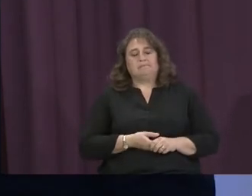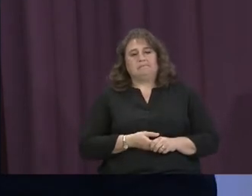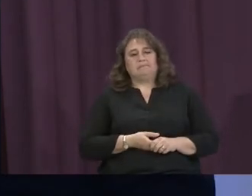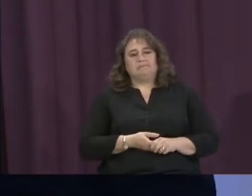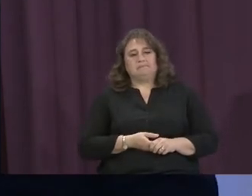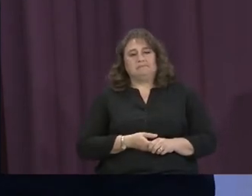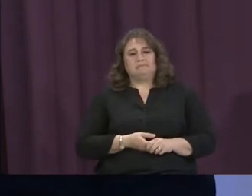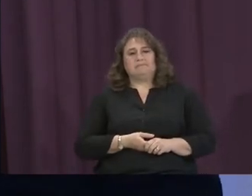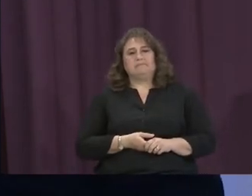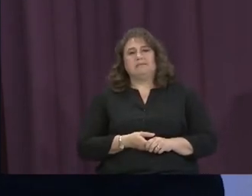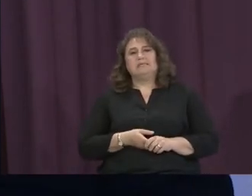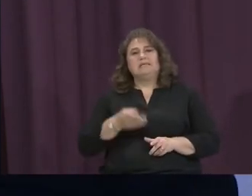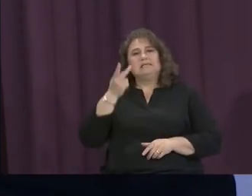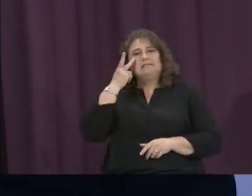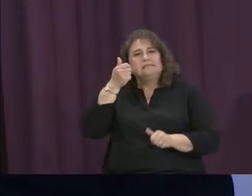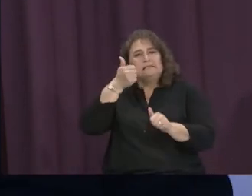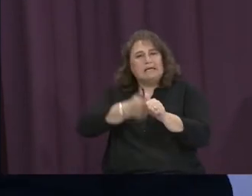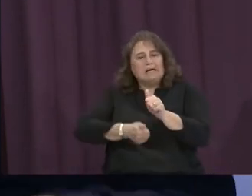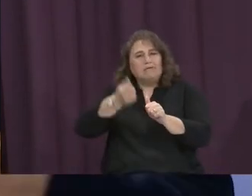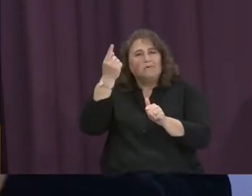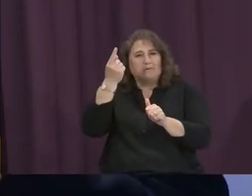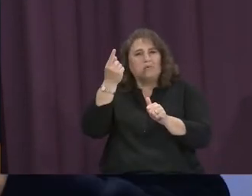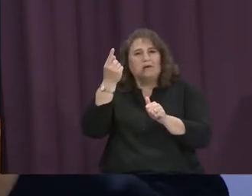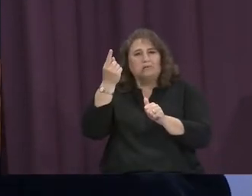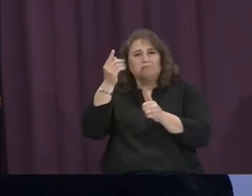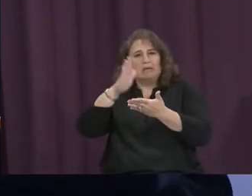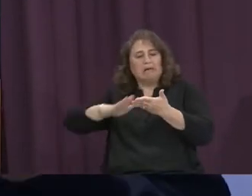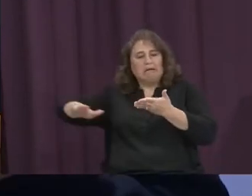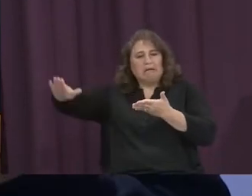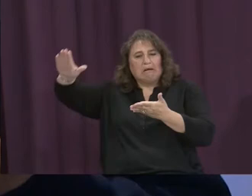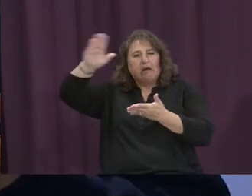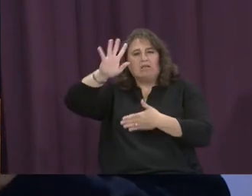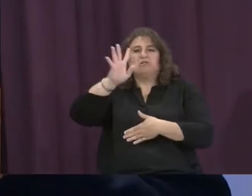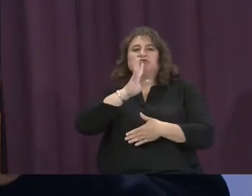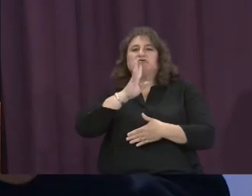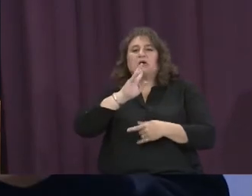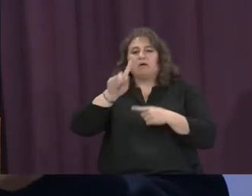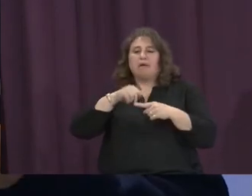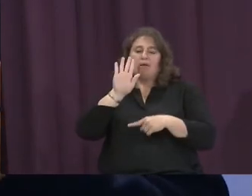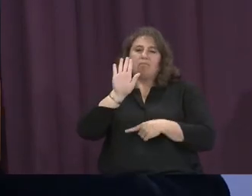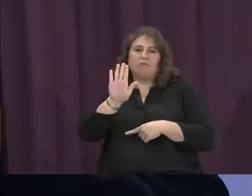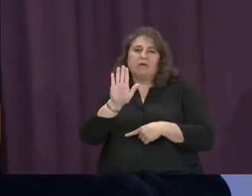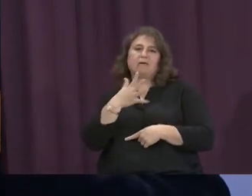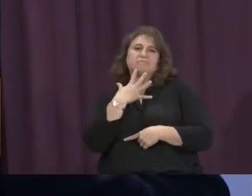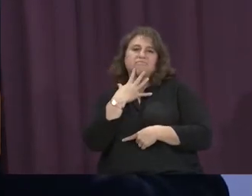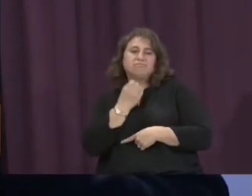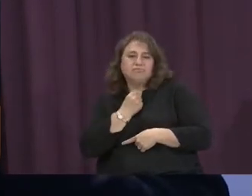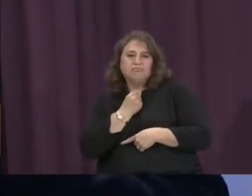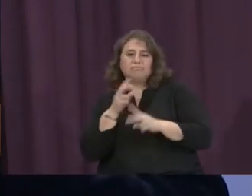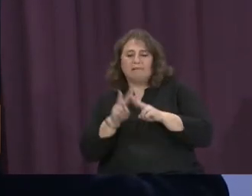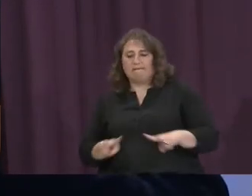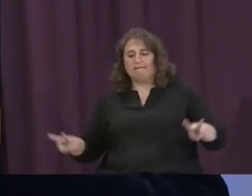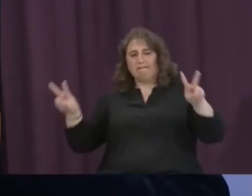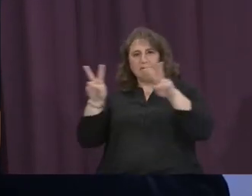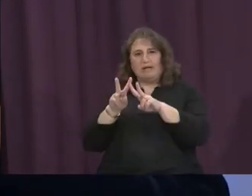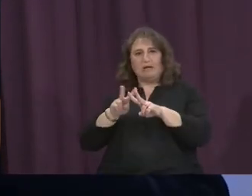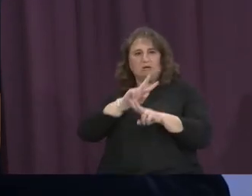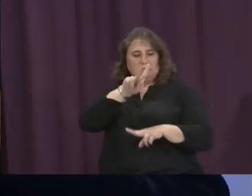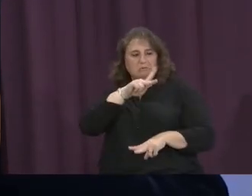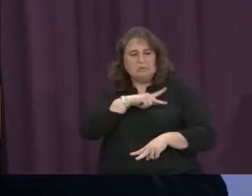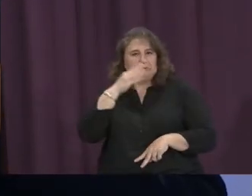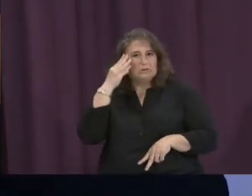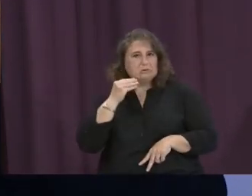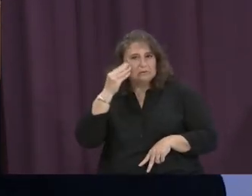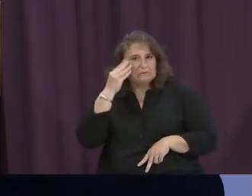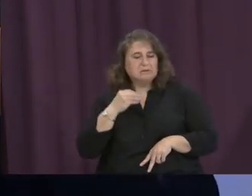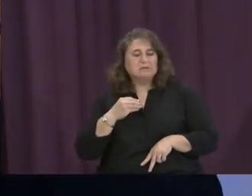just to see everyone there at the school talking about what they value, talking about their personal experiences, and